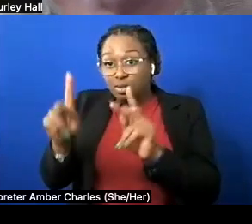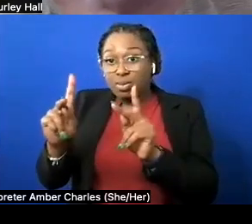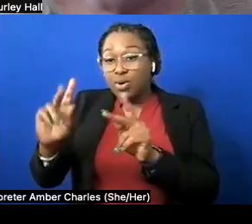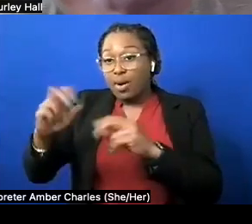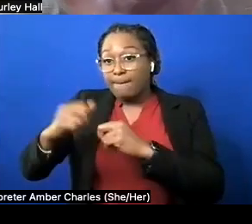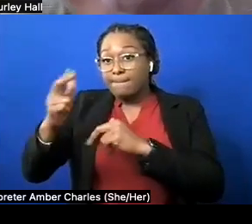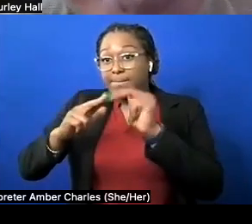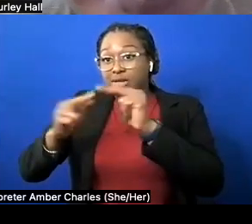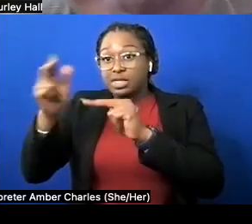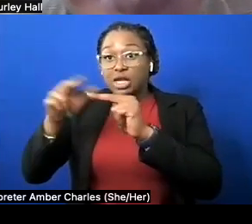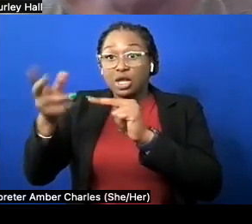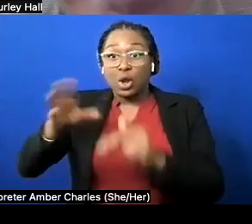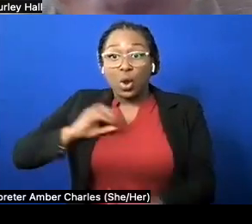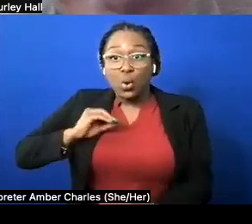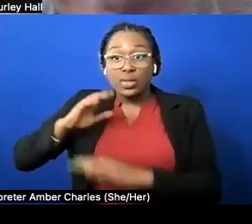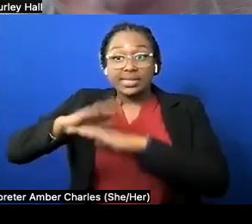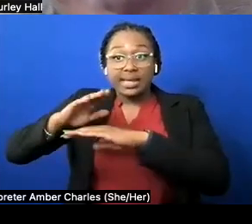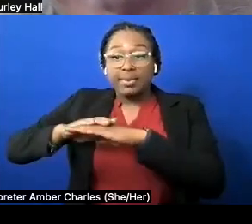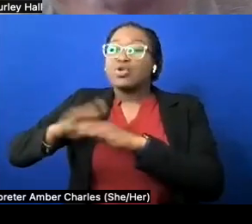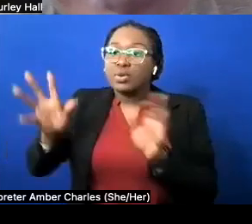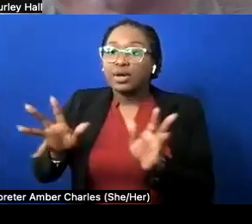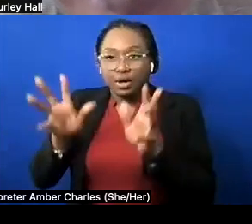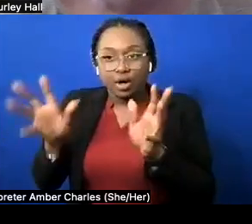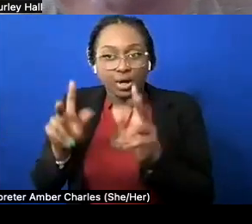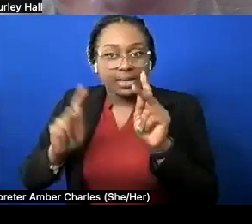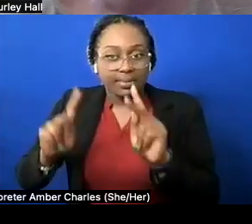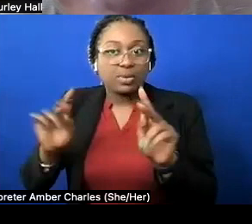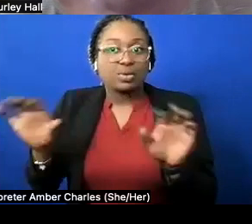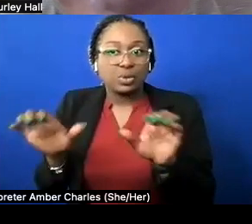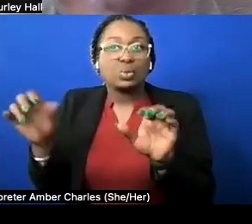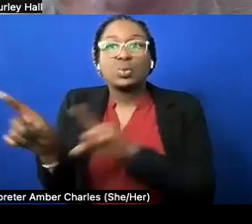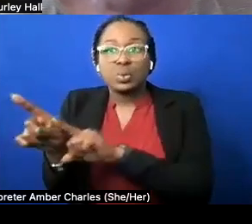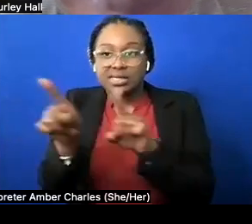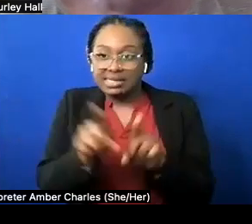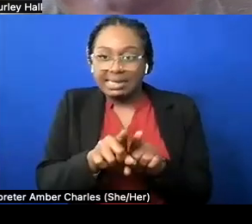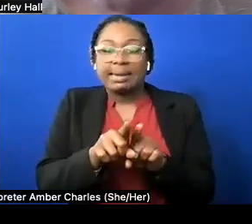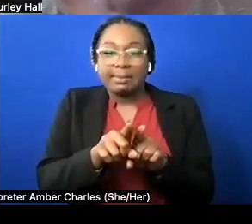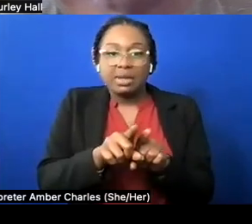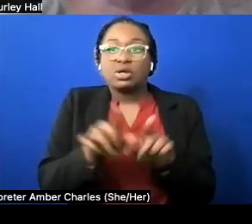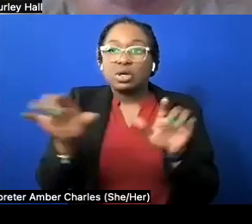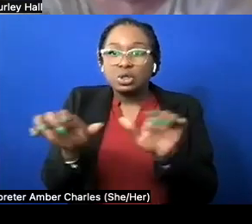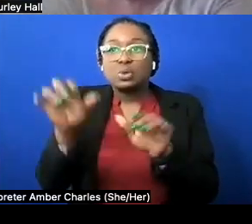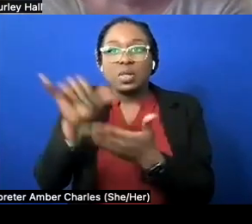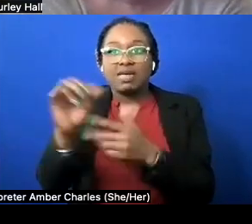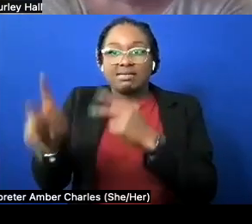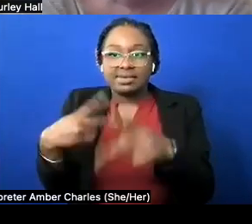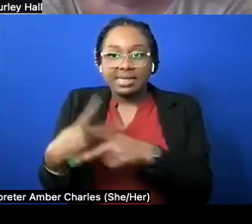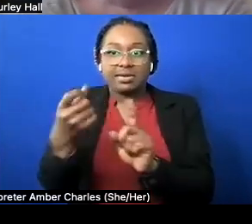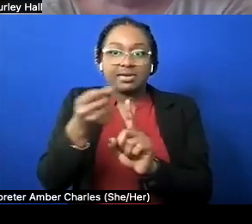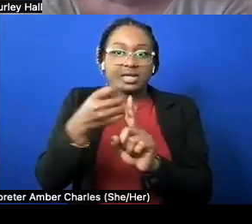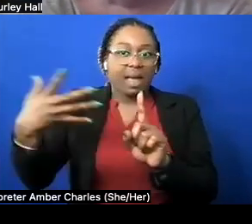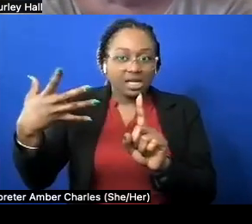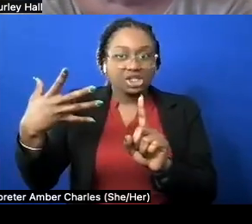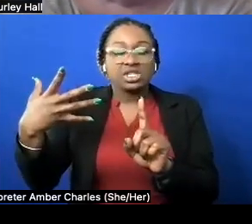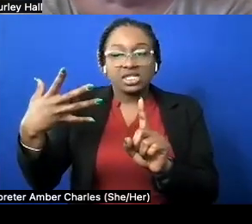are encouraging other people to do the same. And you are encouraging other people to do that type of expansion to make sure